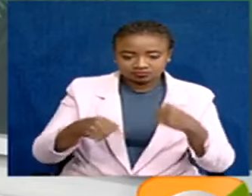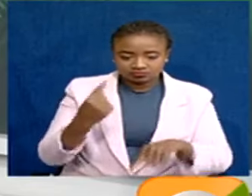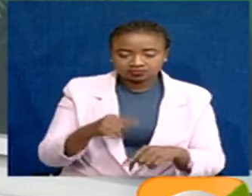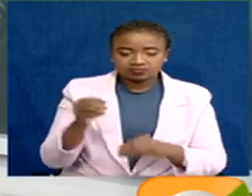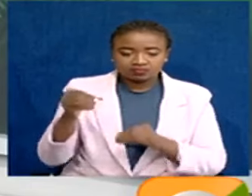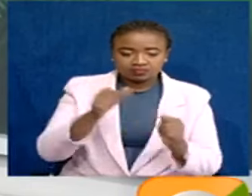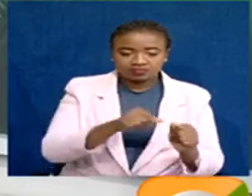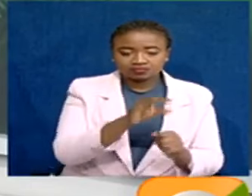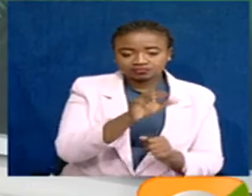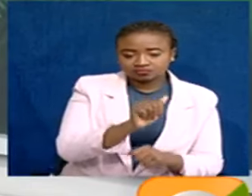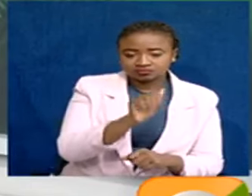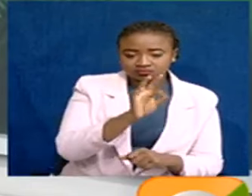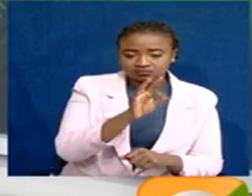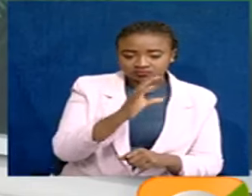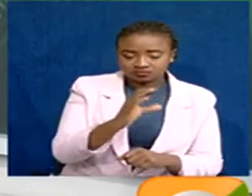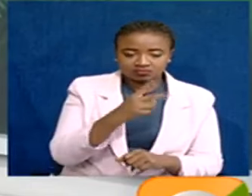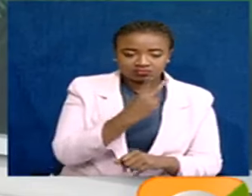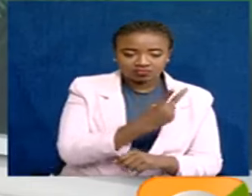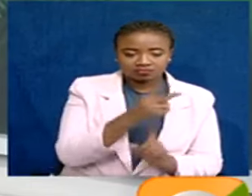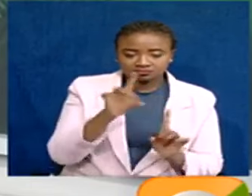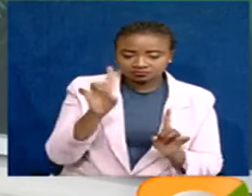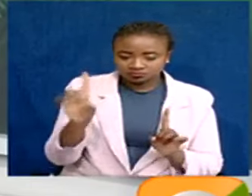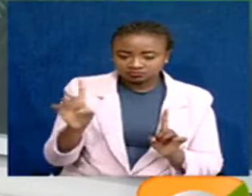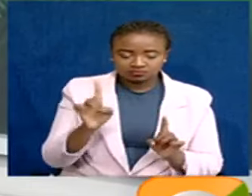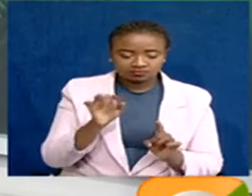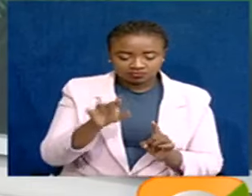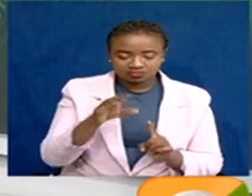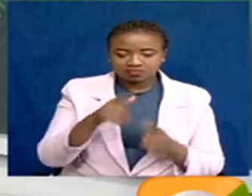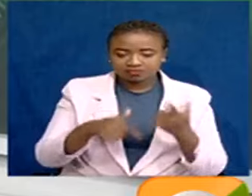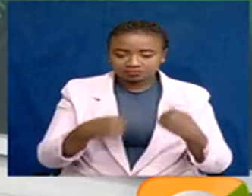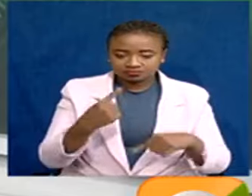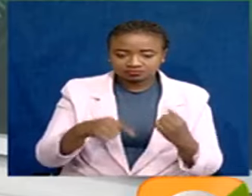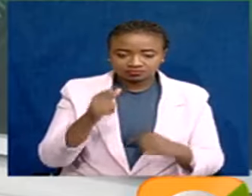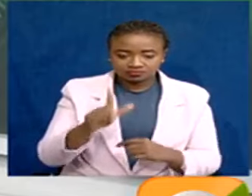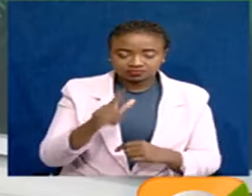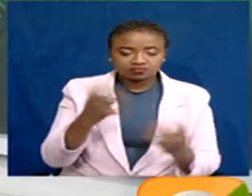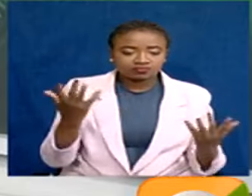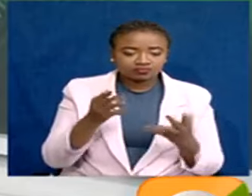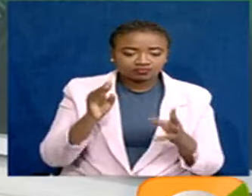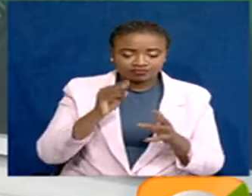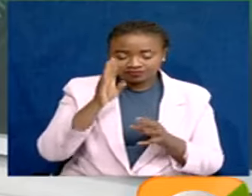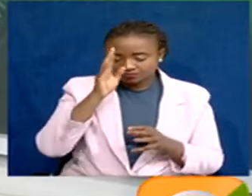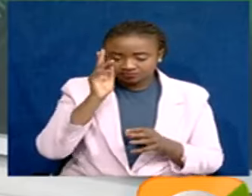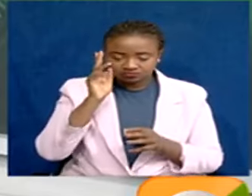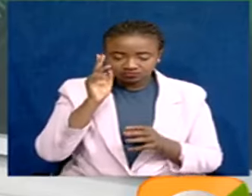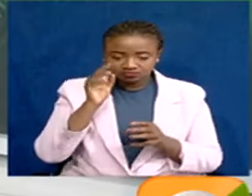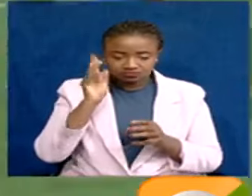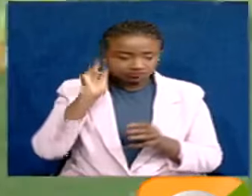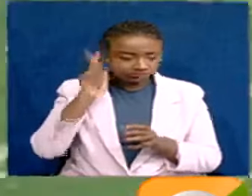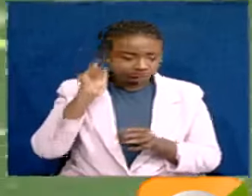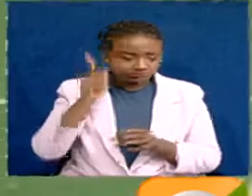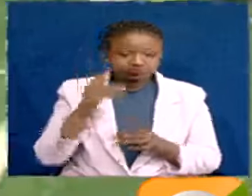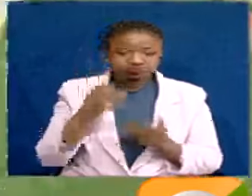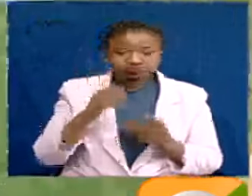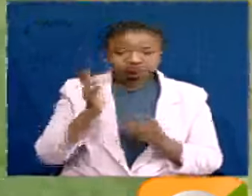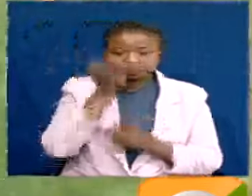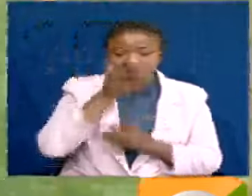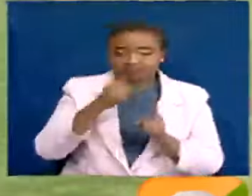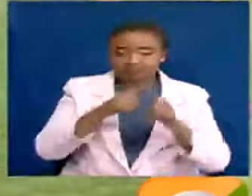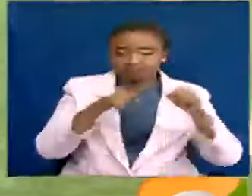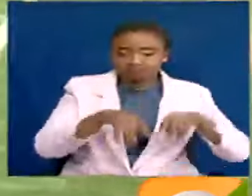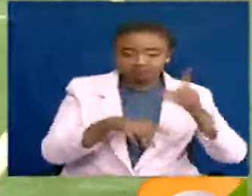beating AFC Leopards 2-1 in a league match staged at the Gusii Stadium. Now at the Dondoro Stadium in Nairobi,